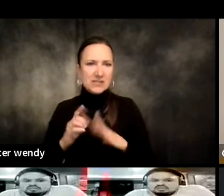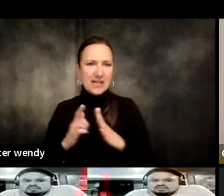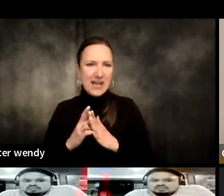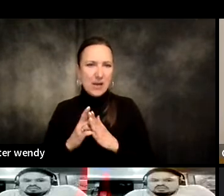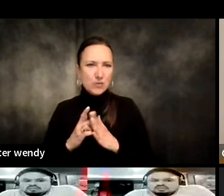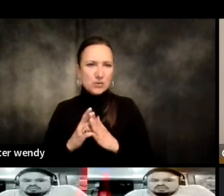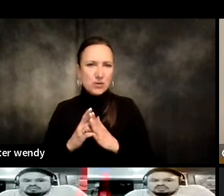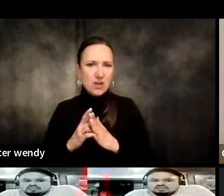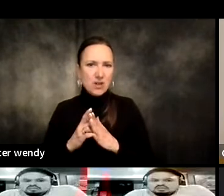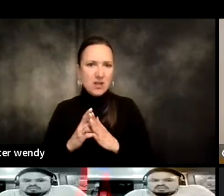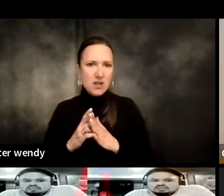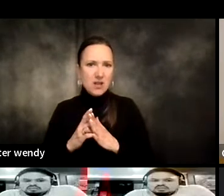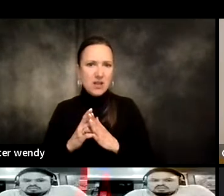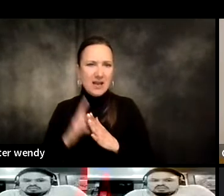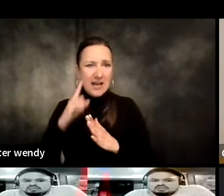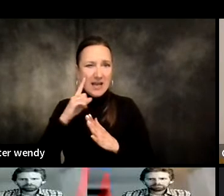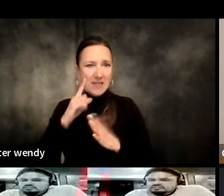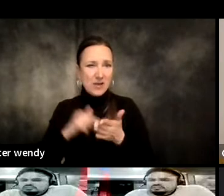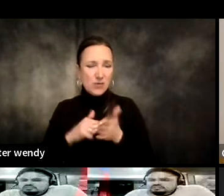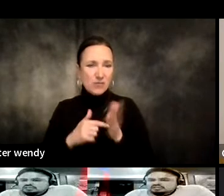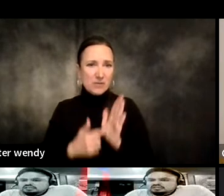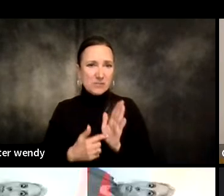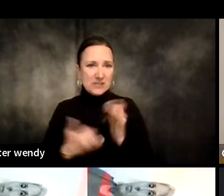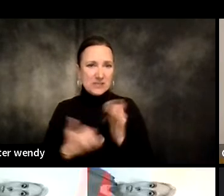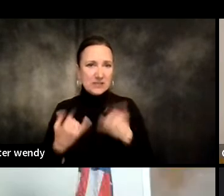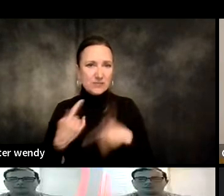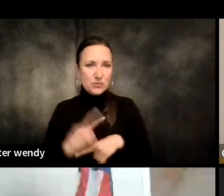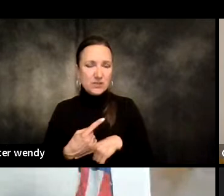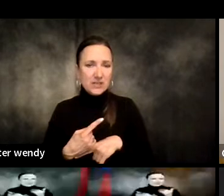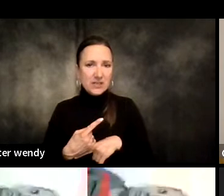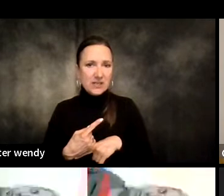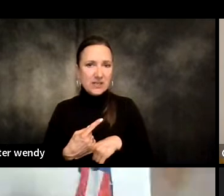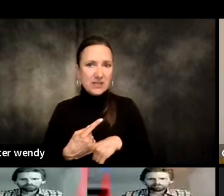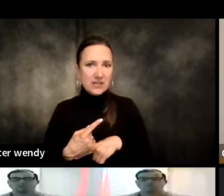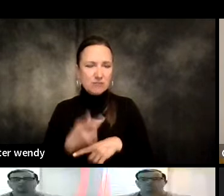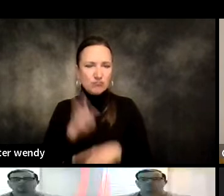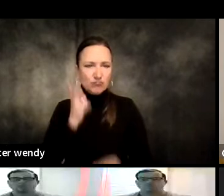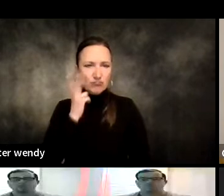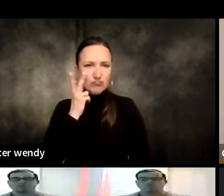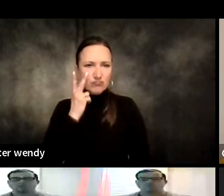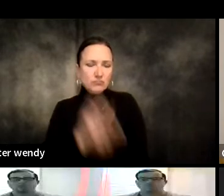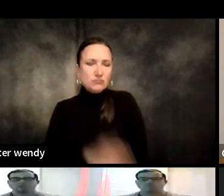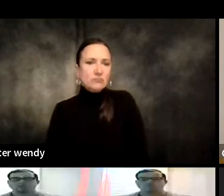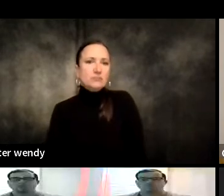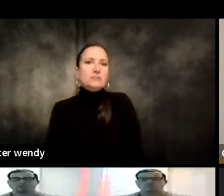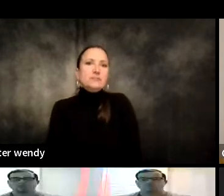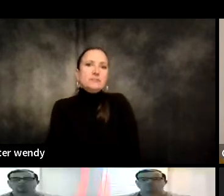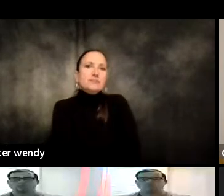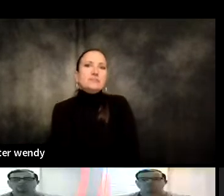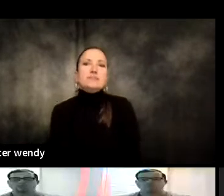I believe we do have a representative available today as well. Let's see.